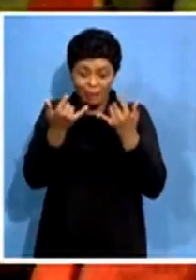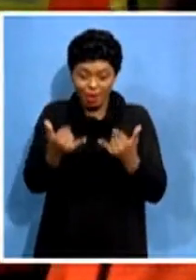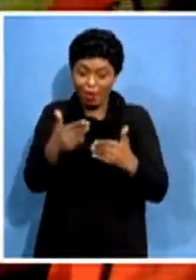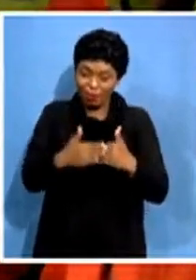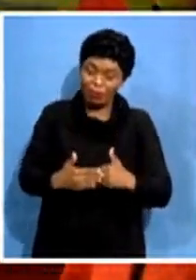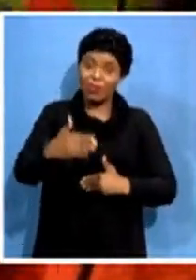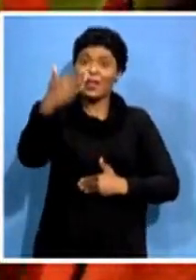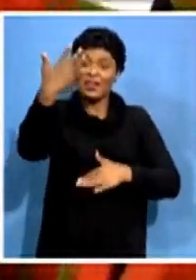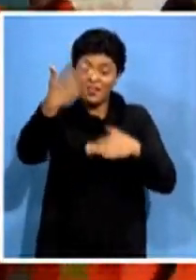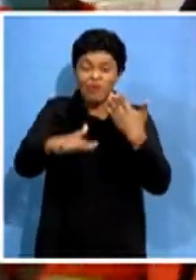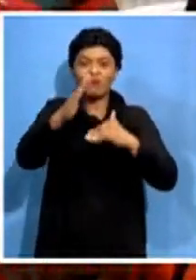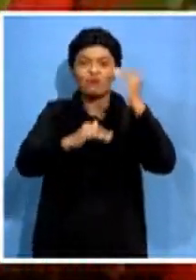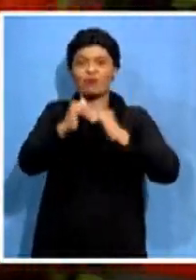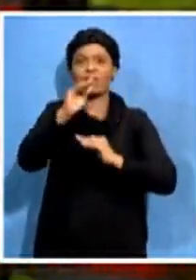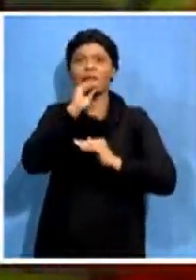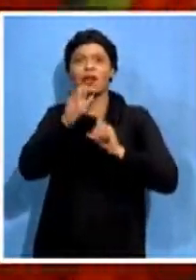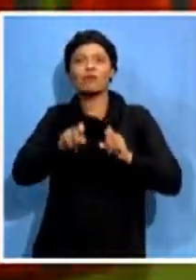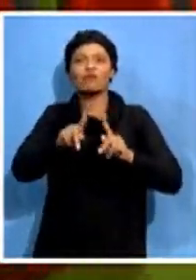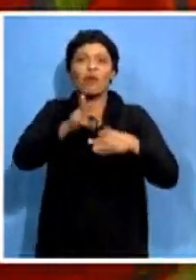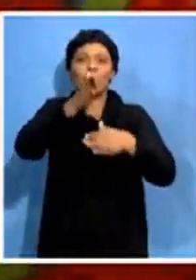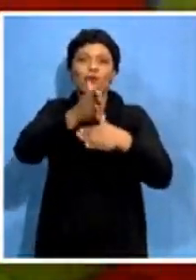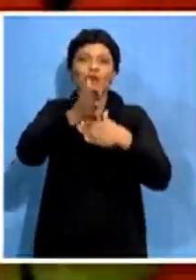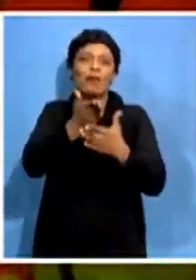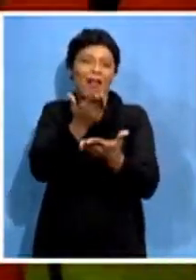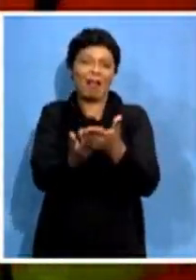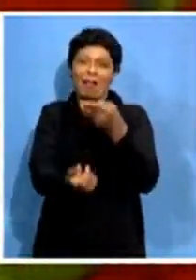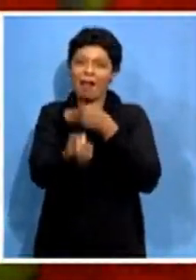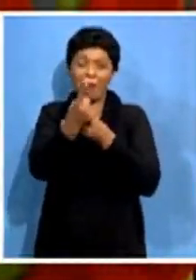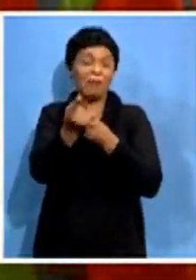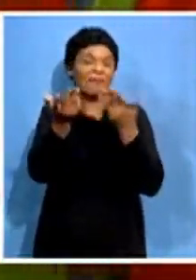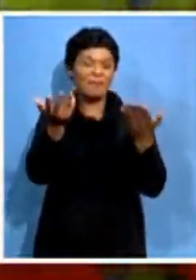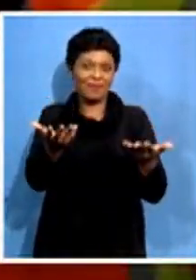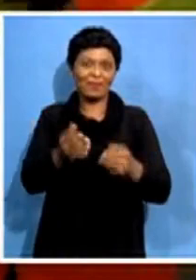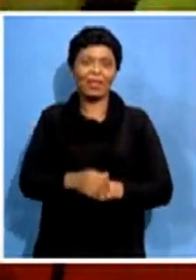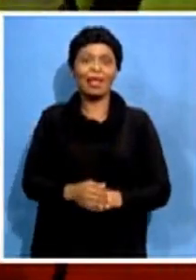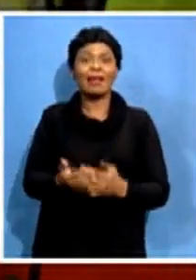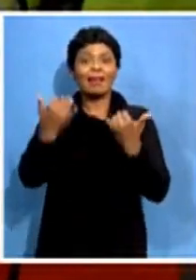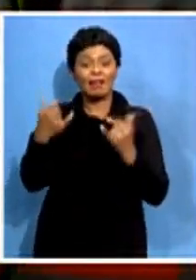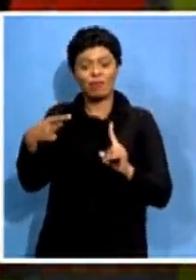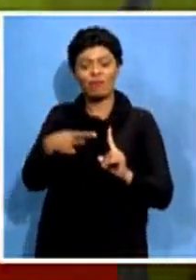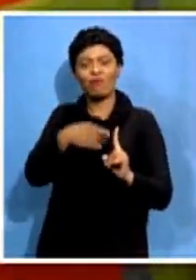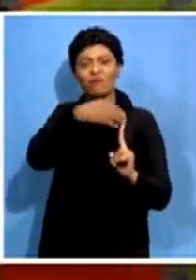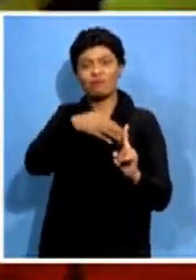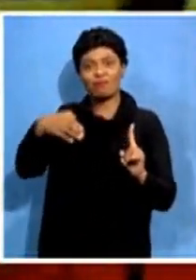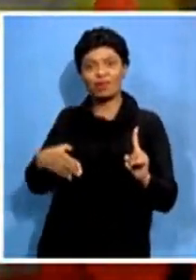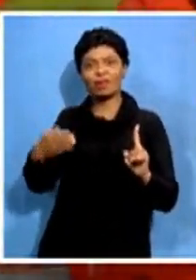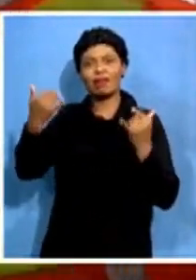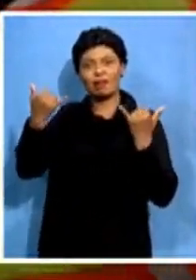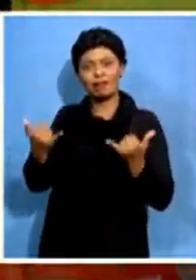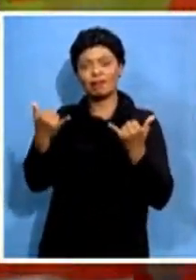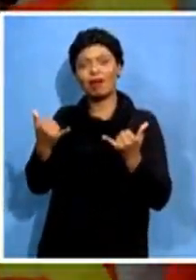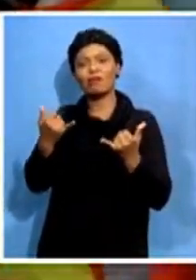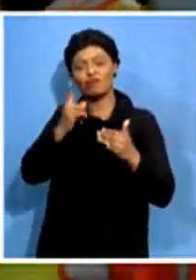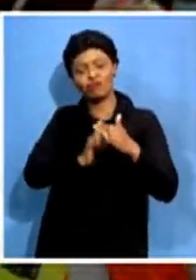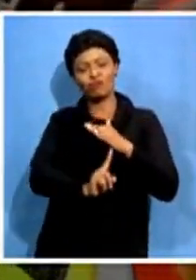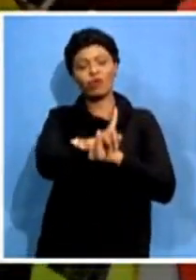also understand that from here, the president and the dignitaries will be going over to the offices of the Ford Motor